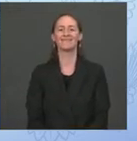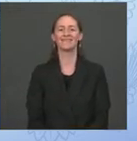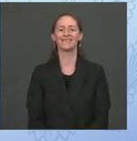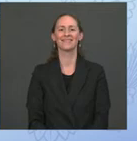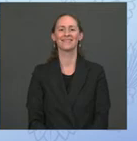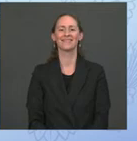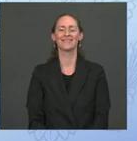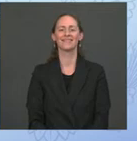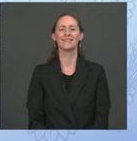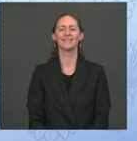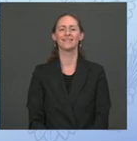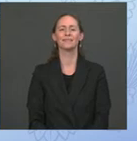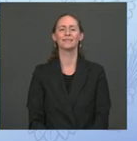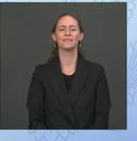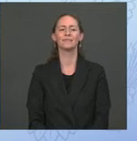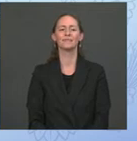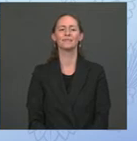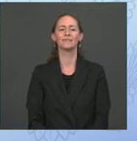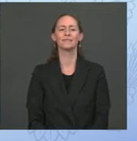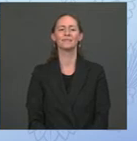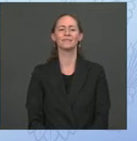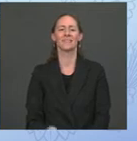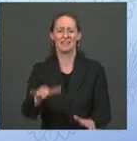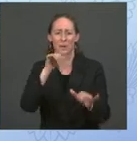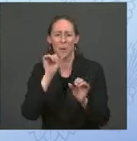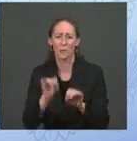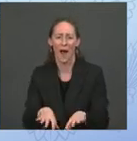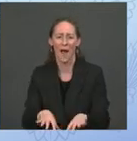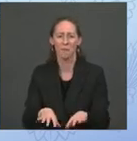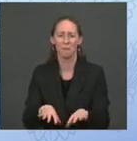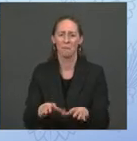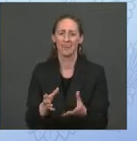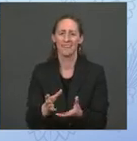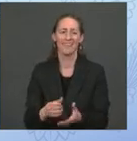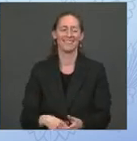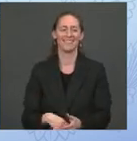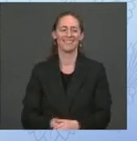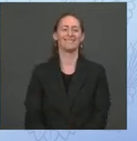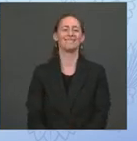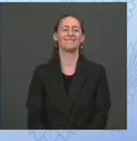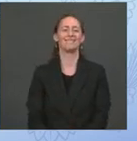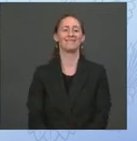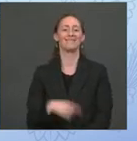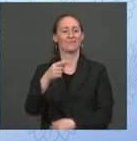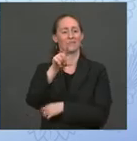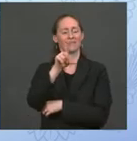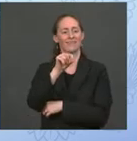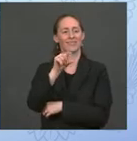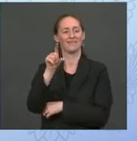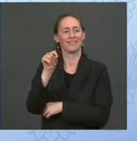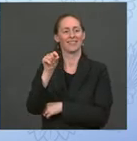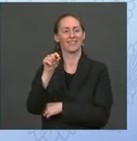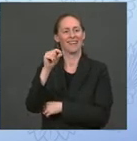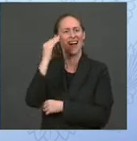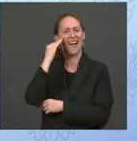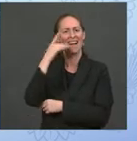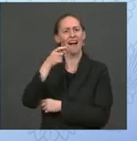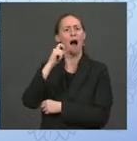Tabitha, this is For 2020. 2020. I know, but this apple is